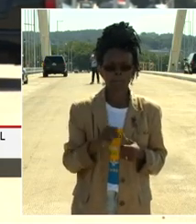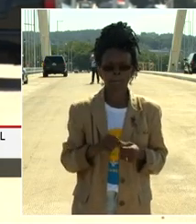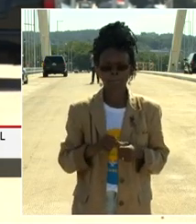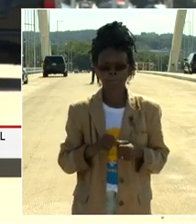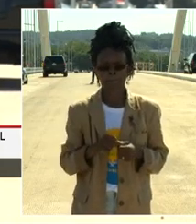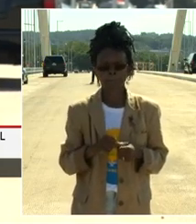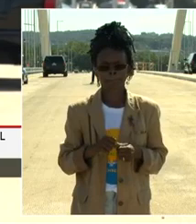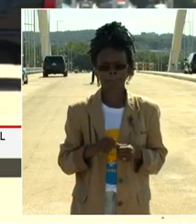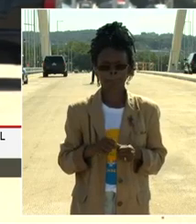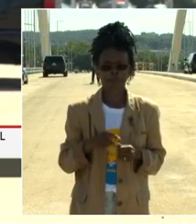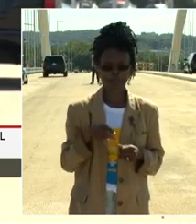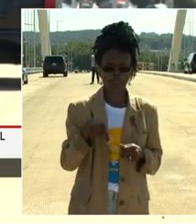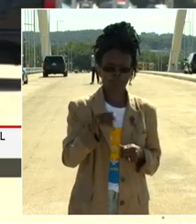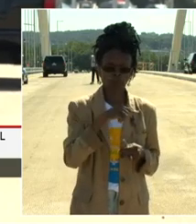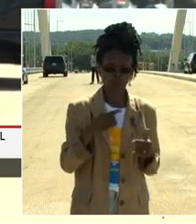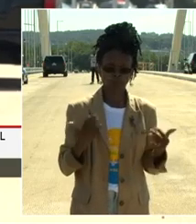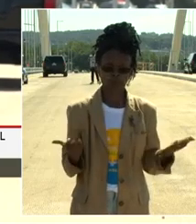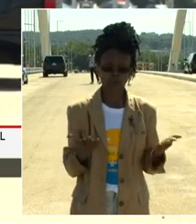all please stand?